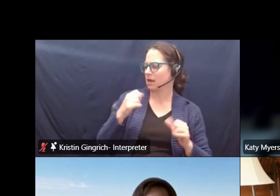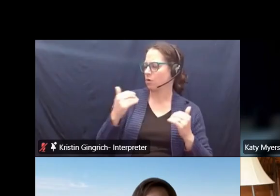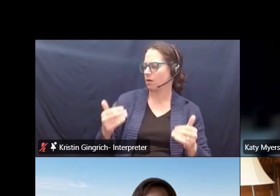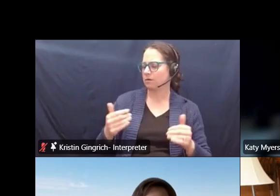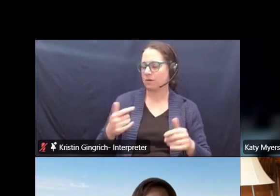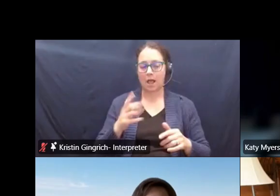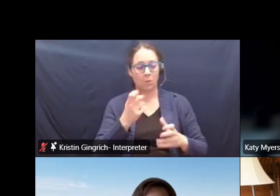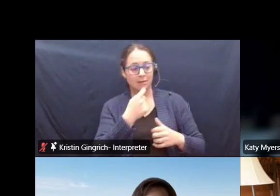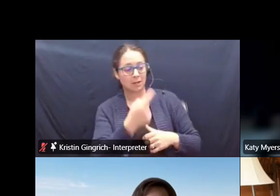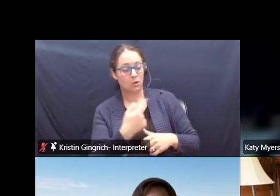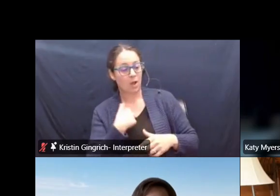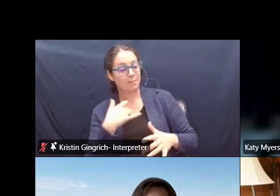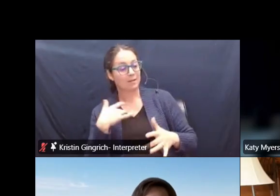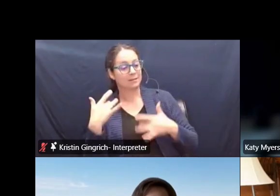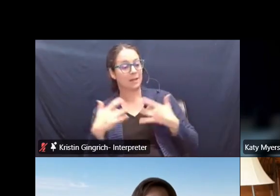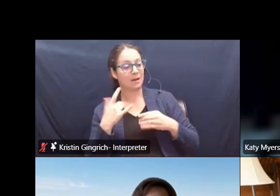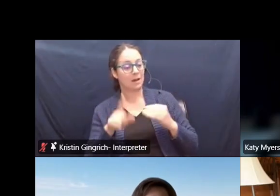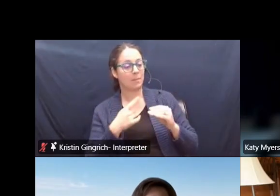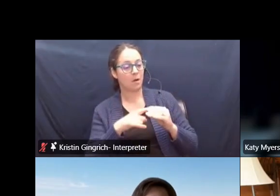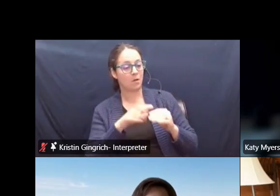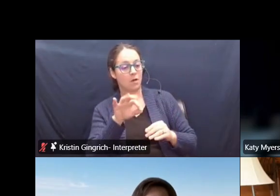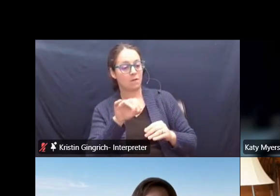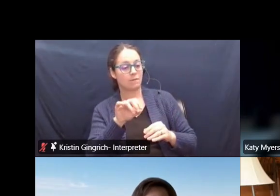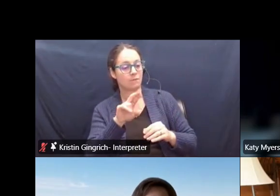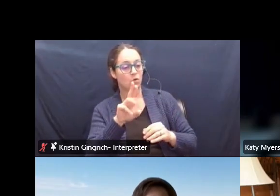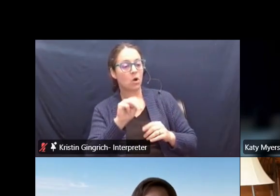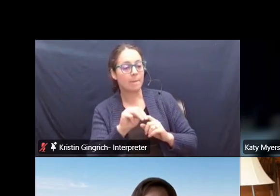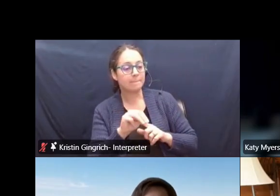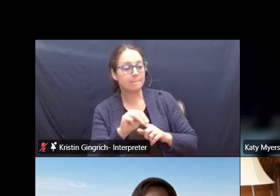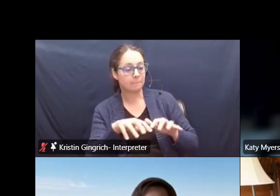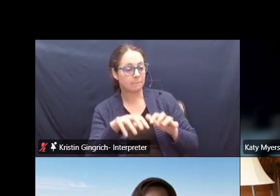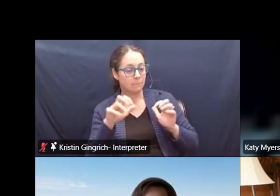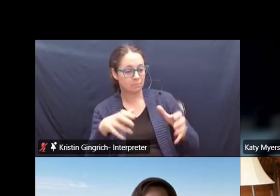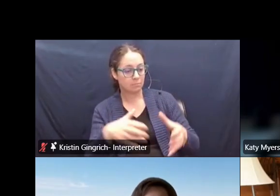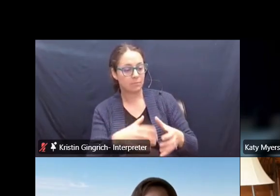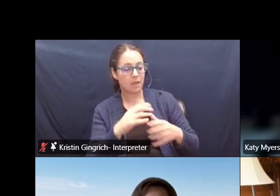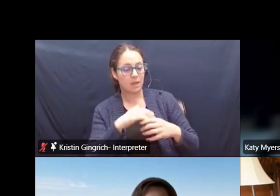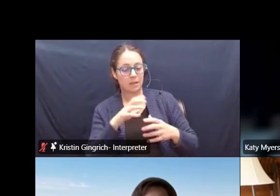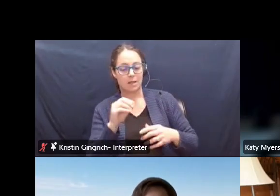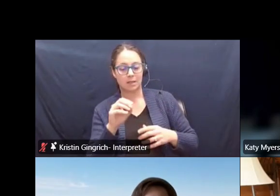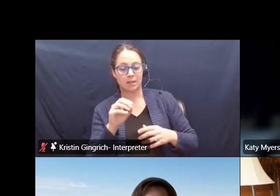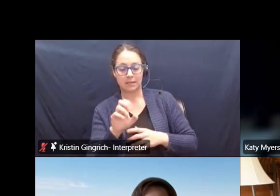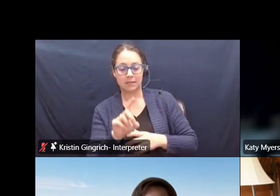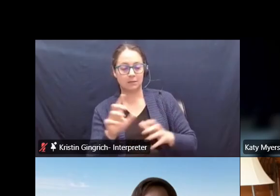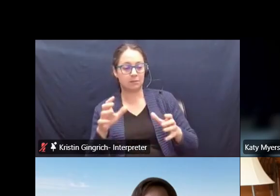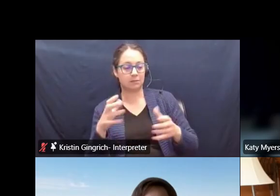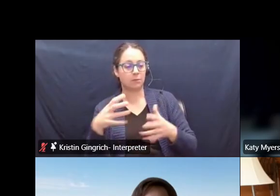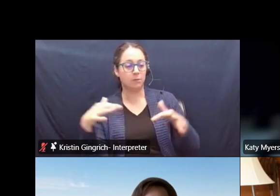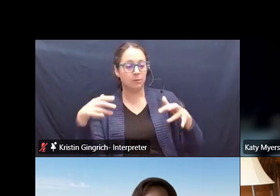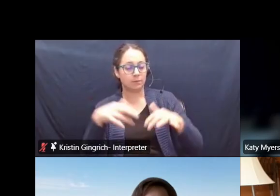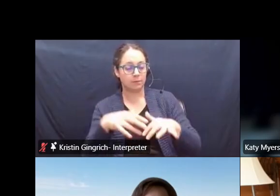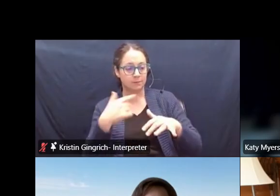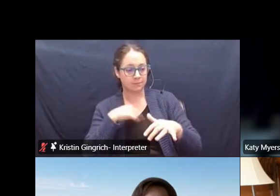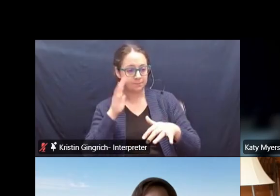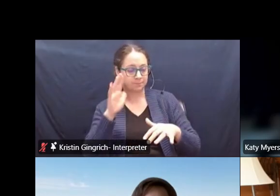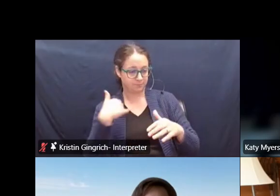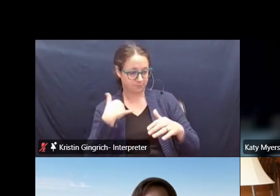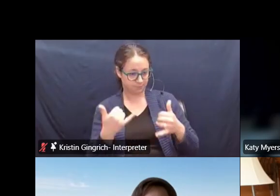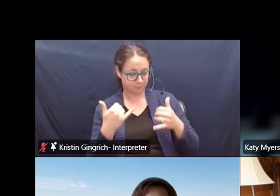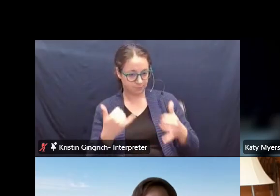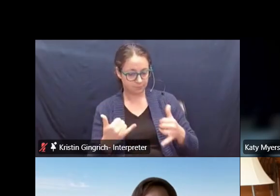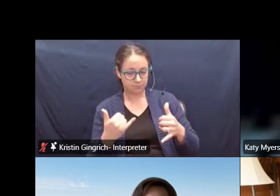excited about the forums and like the ED gatherings that we're having right now.